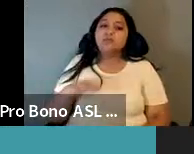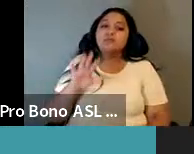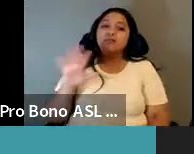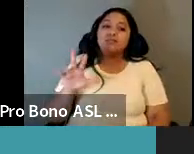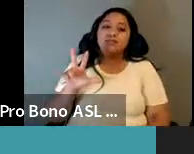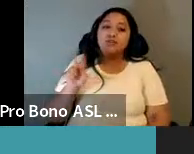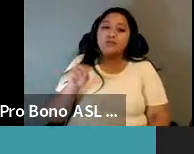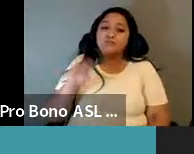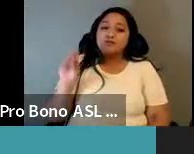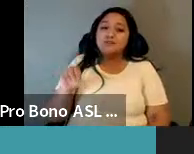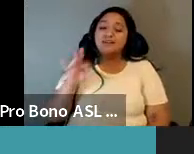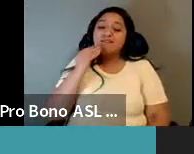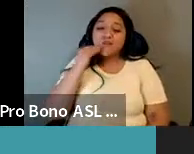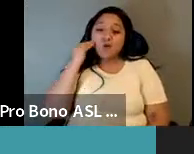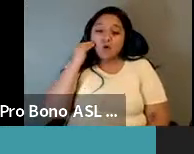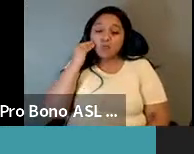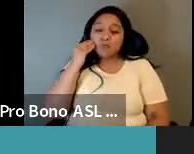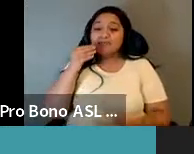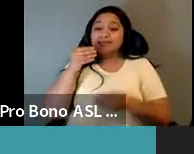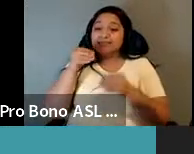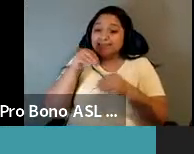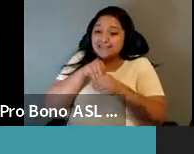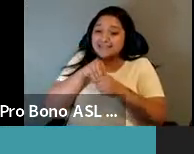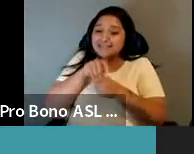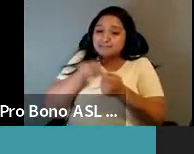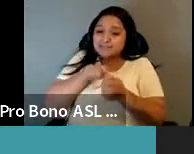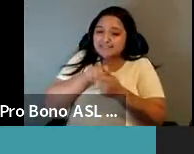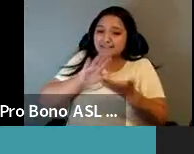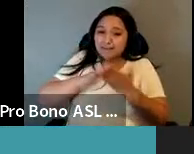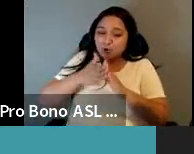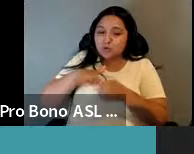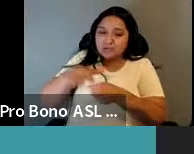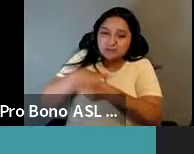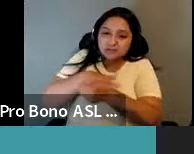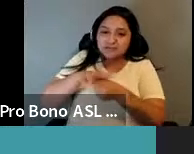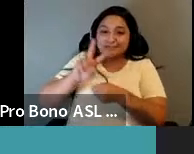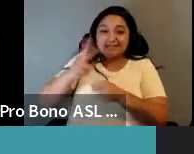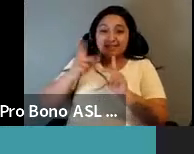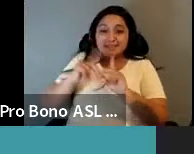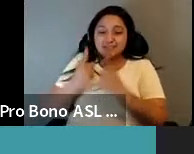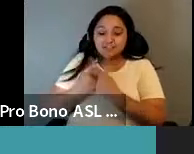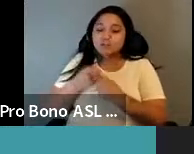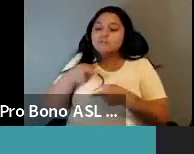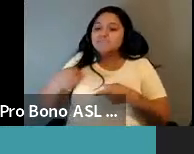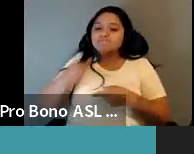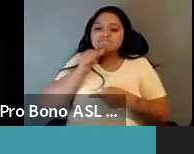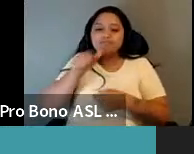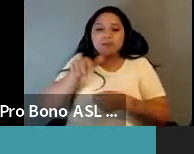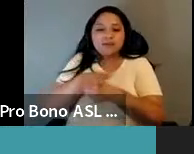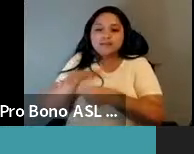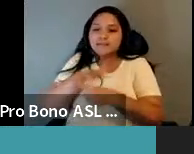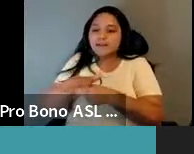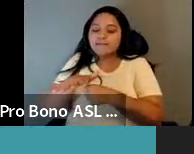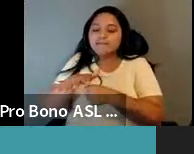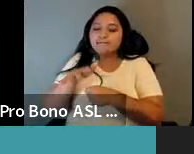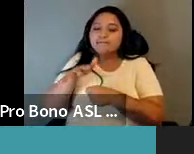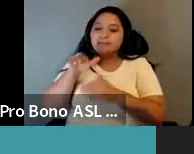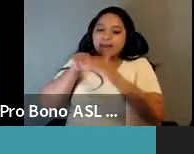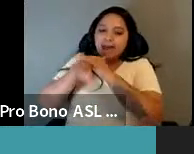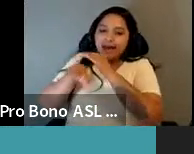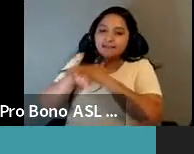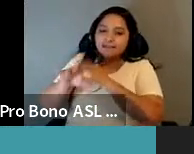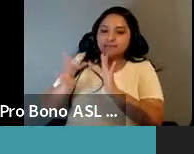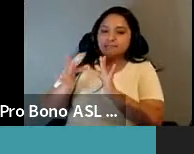households in certain communities in the second district lack access to broadband in their